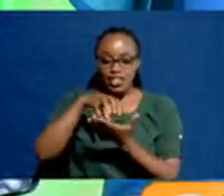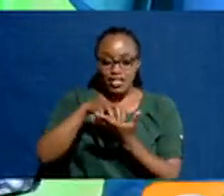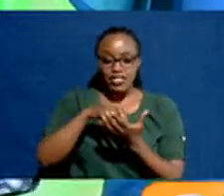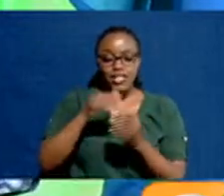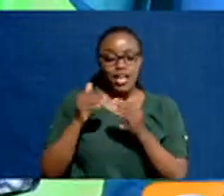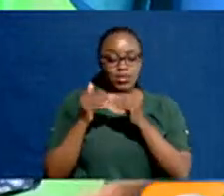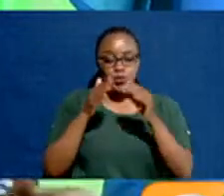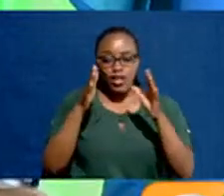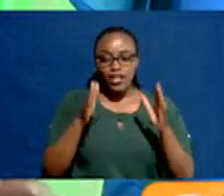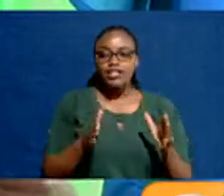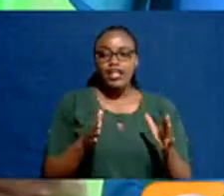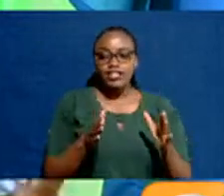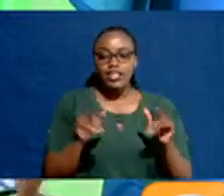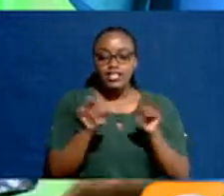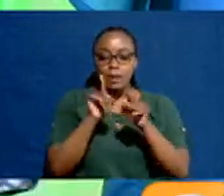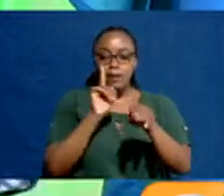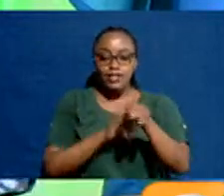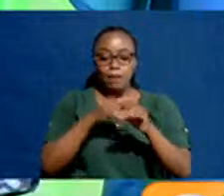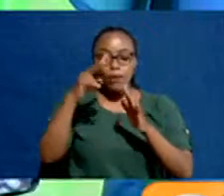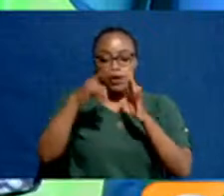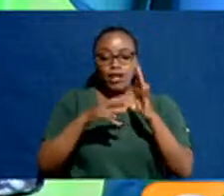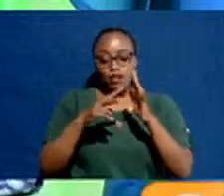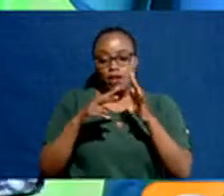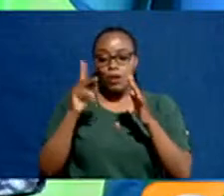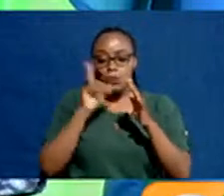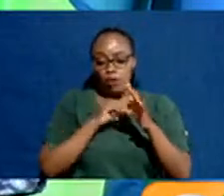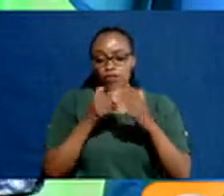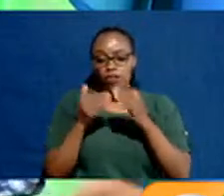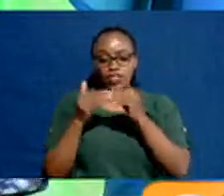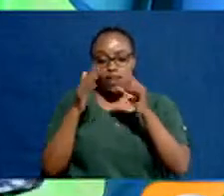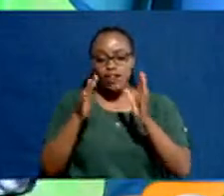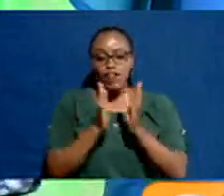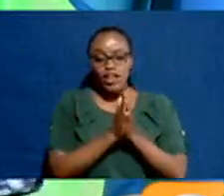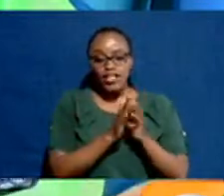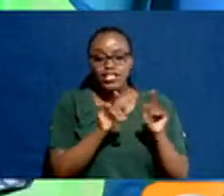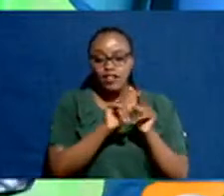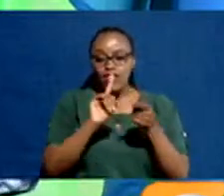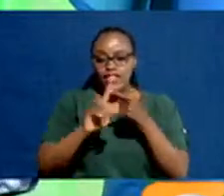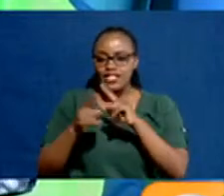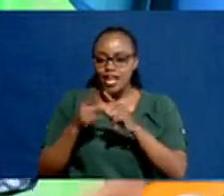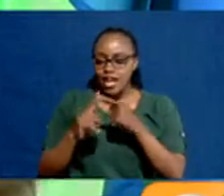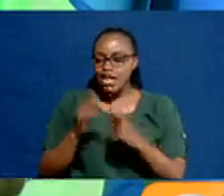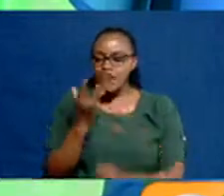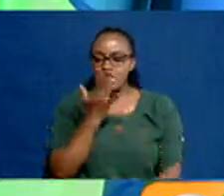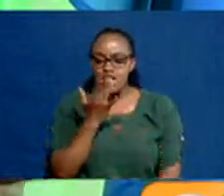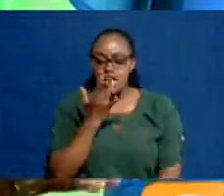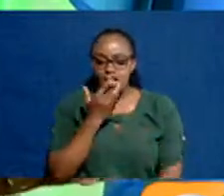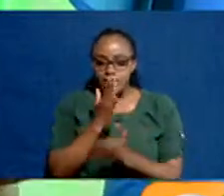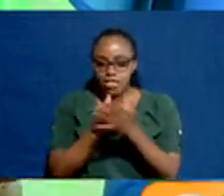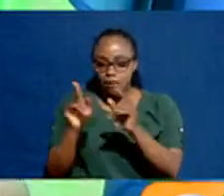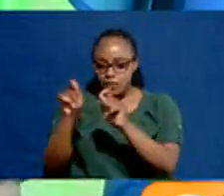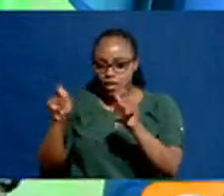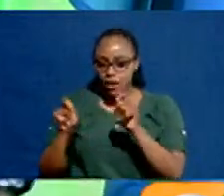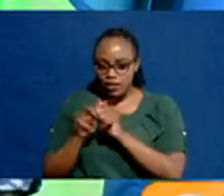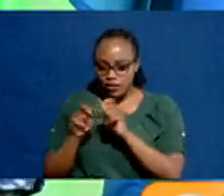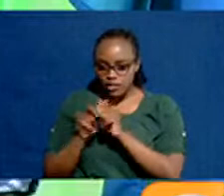leaders. Once we have let the people of Kenya know that the standard is biased, we leave it there. It is the people to judge. And the fact that